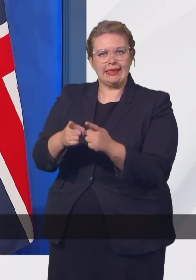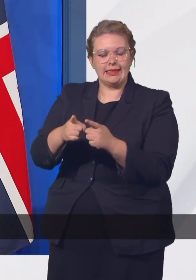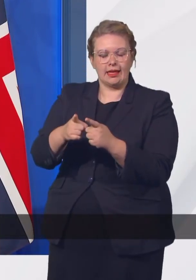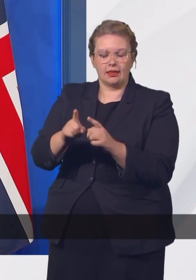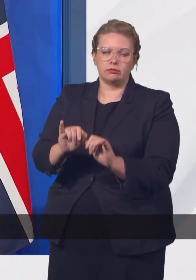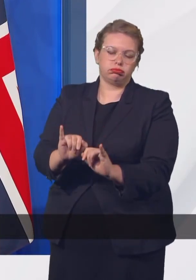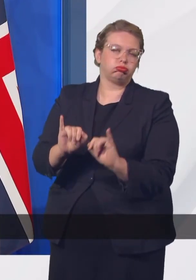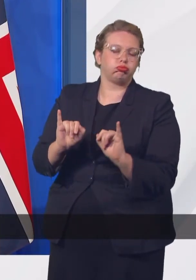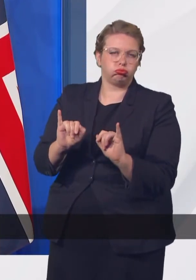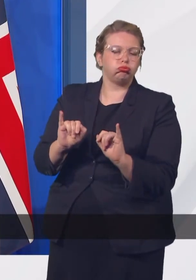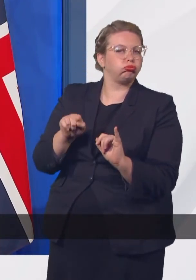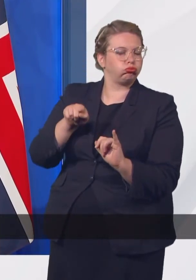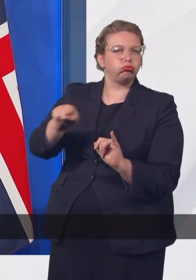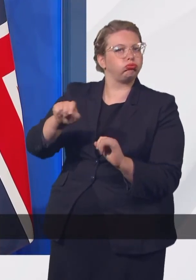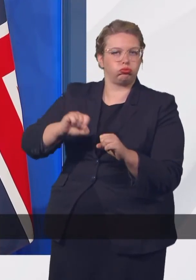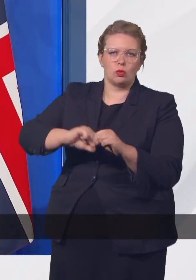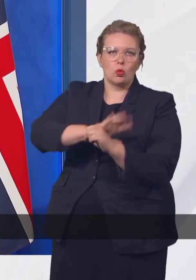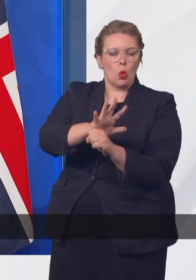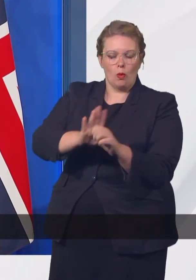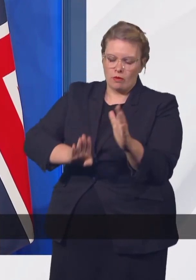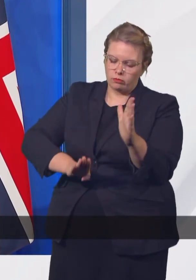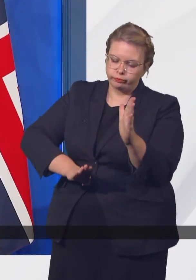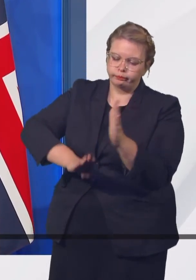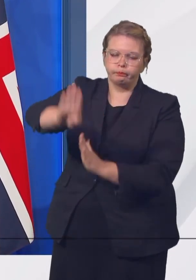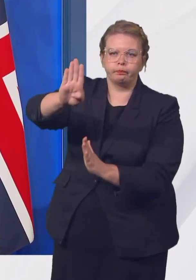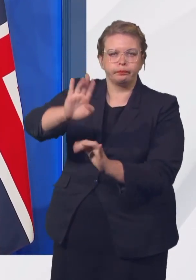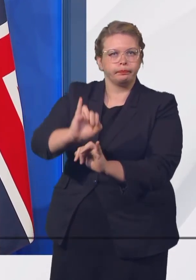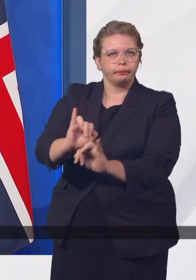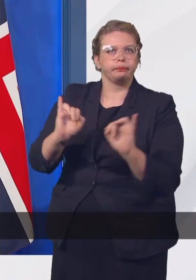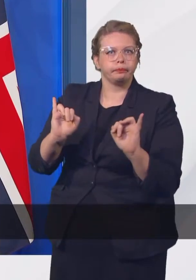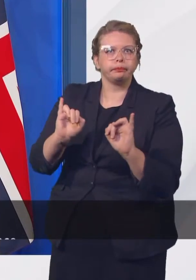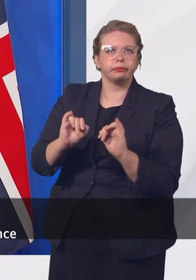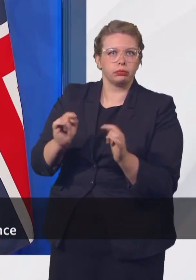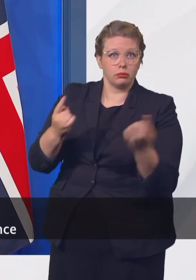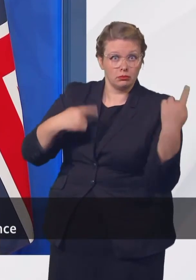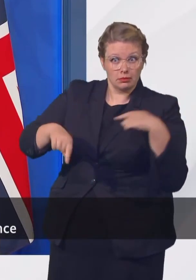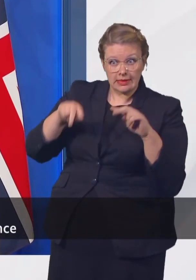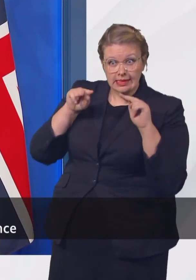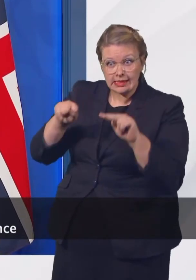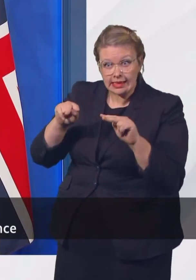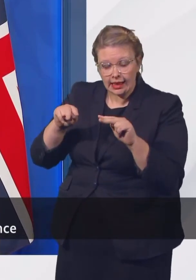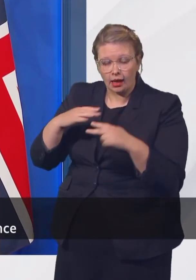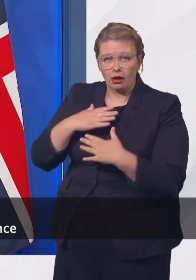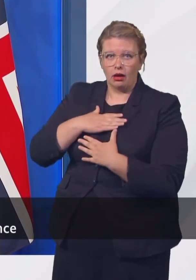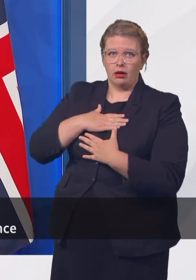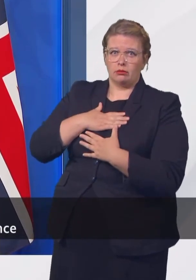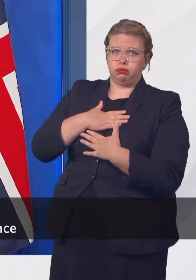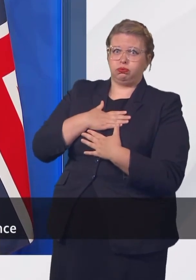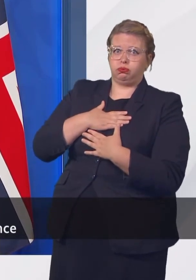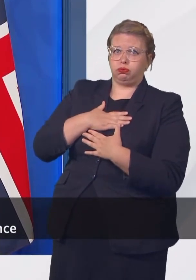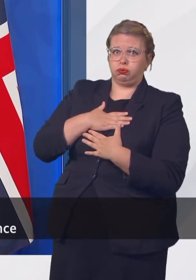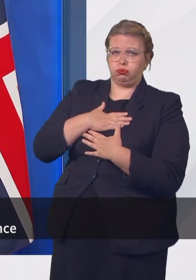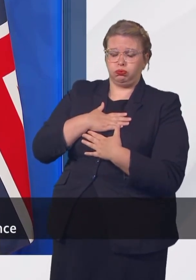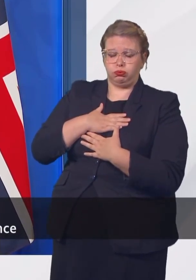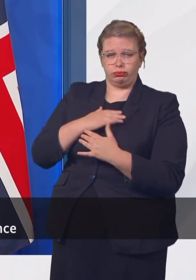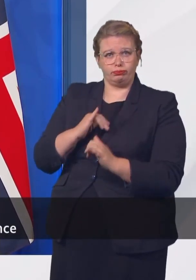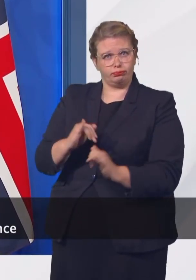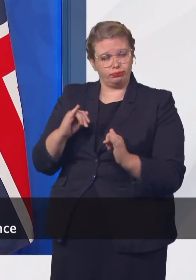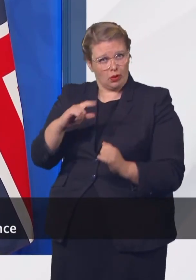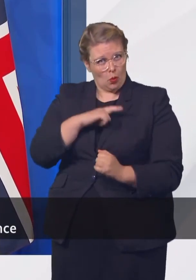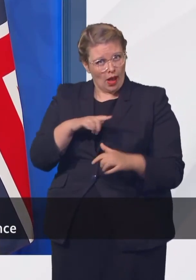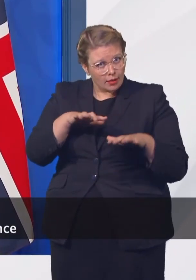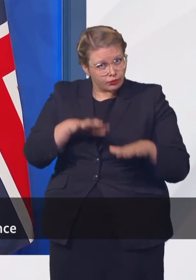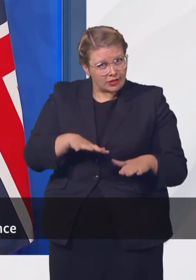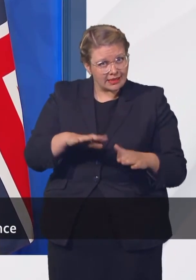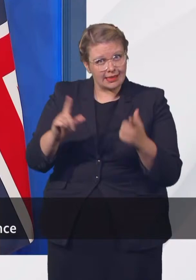think it pains each one of us who's seeing those scenes, not least because the bonds between our countries are so strong,